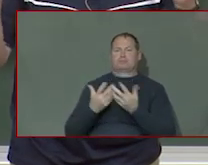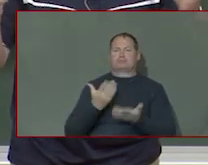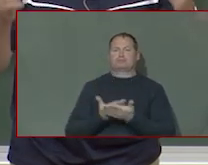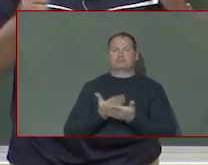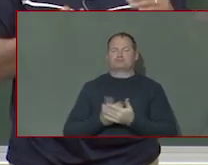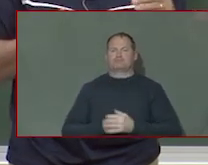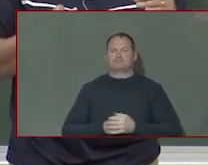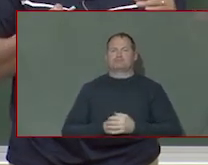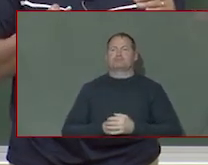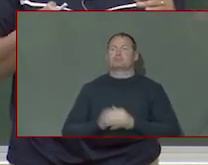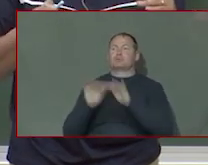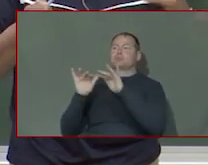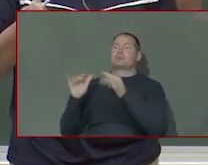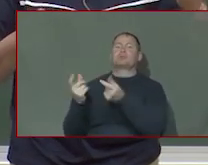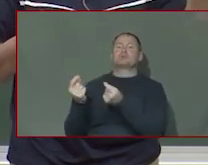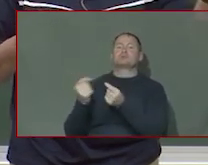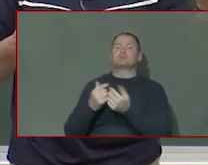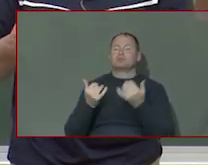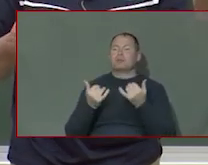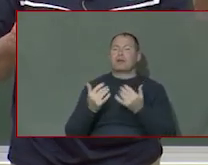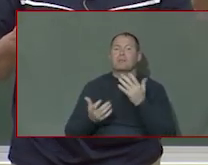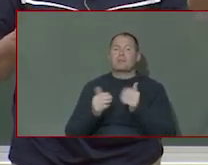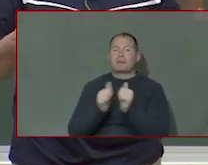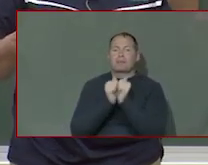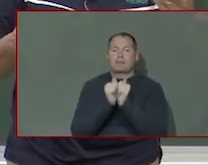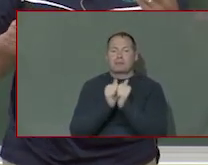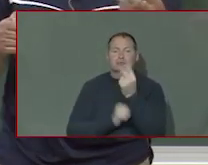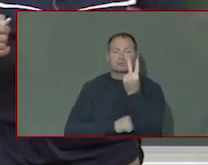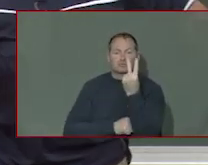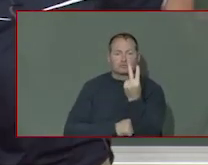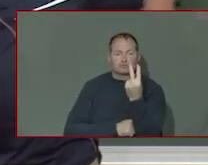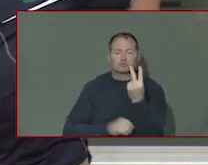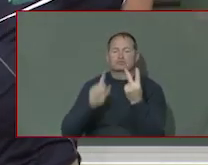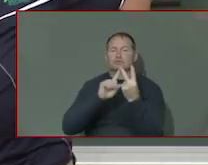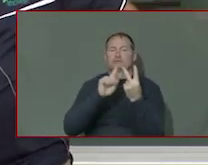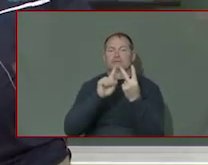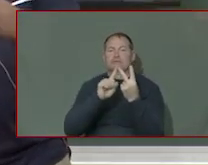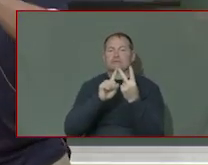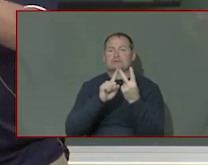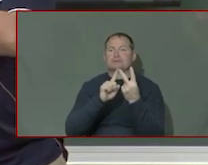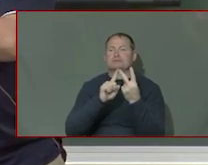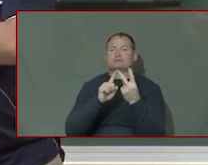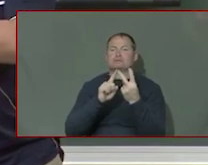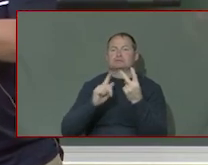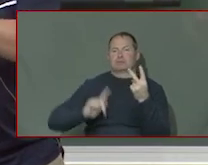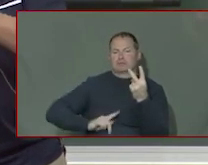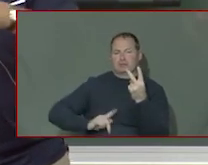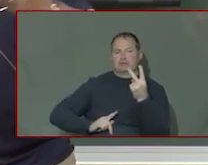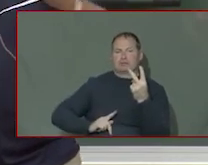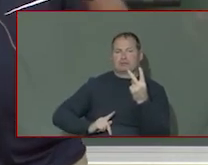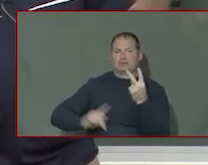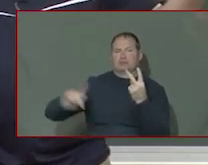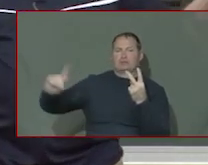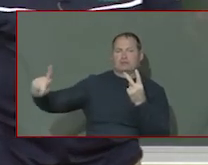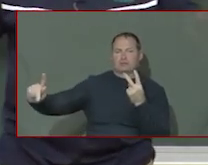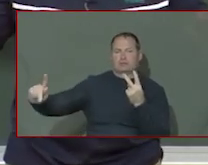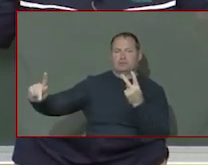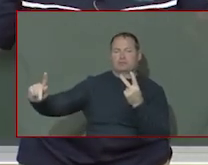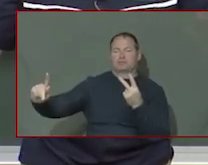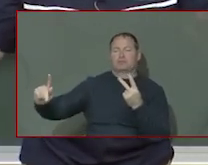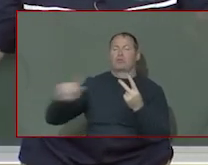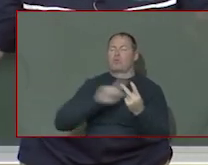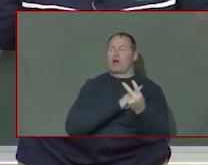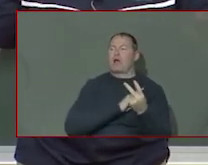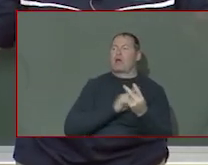what some people in the family have done, let's say there's two brothers, then one brother would give one kidney for his other brother because the other brother has no kidneys